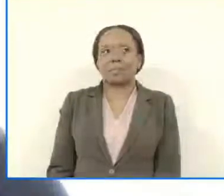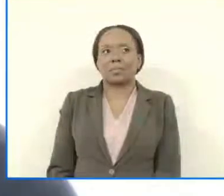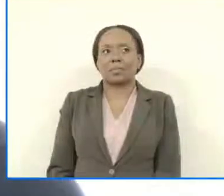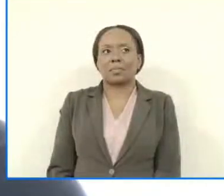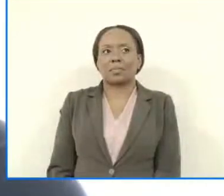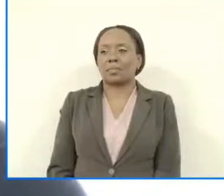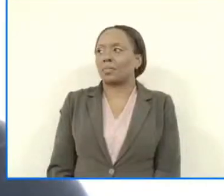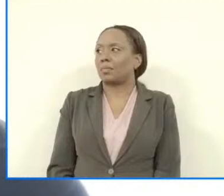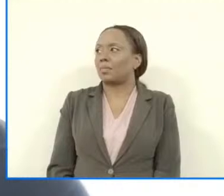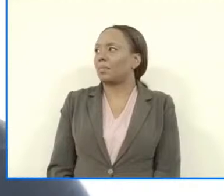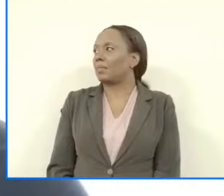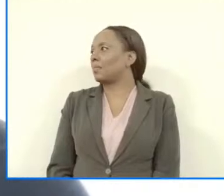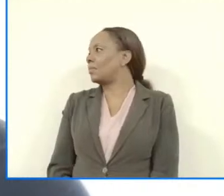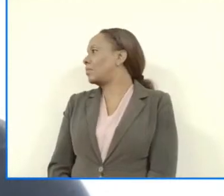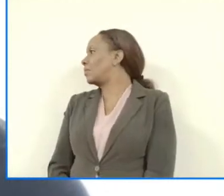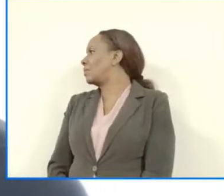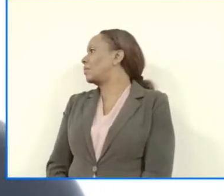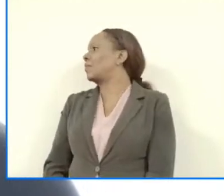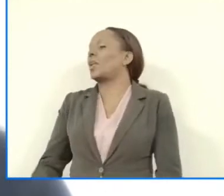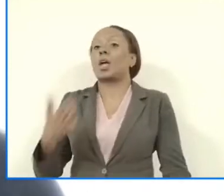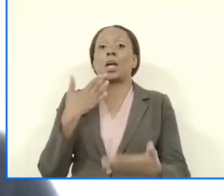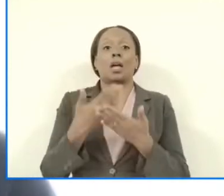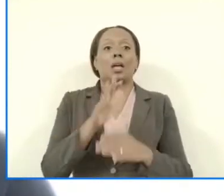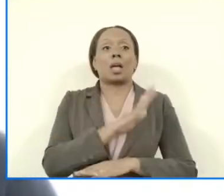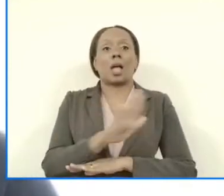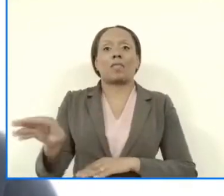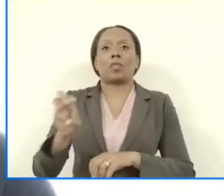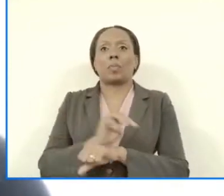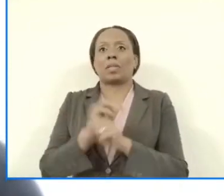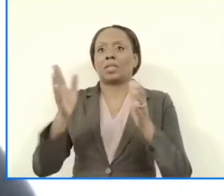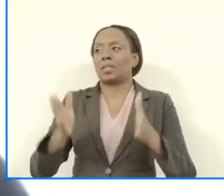Hey, good afternoon, Minister. Good afternoon, colleagues.